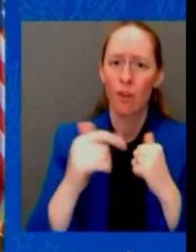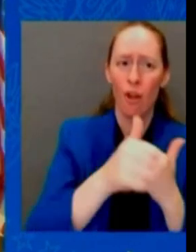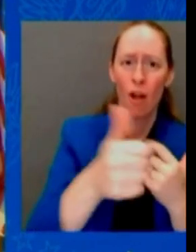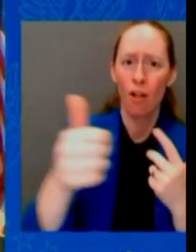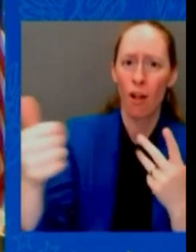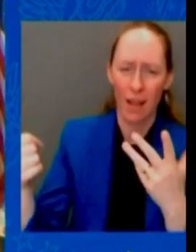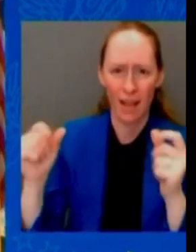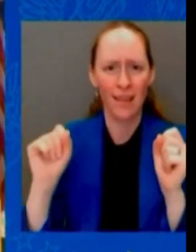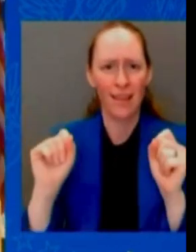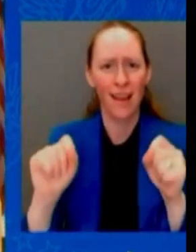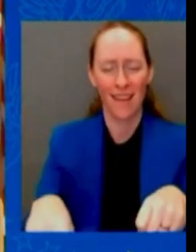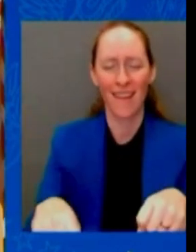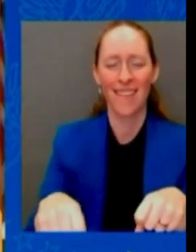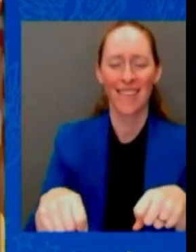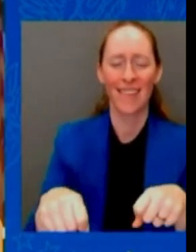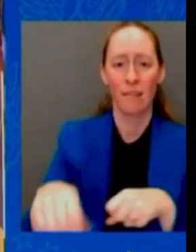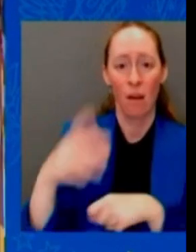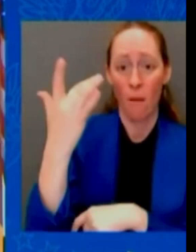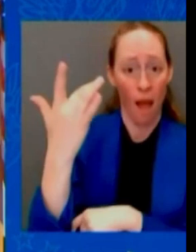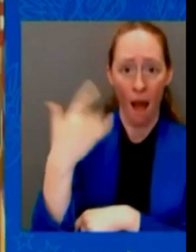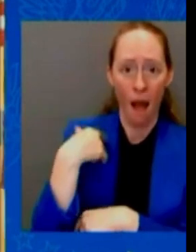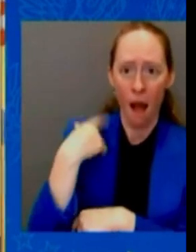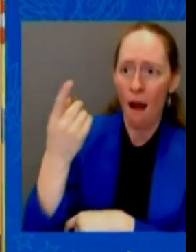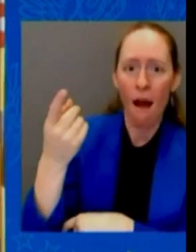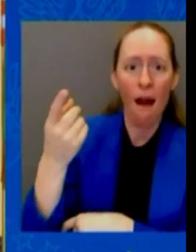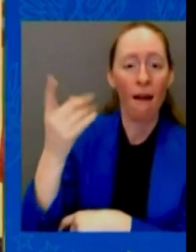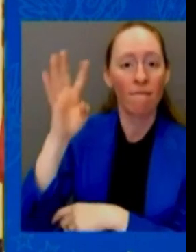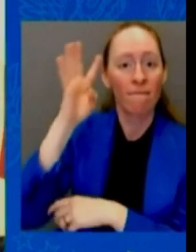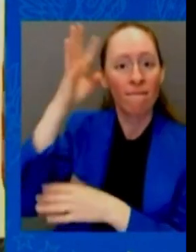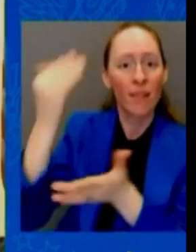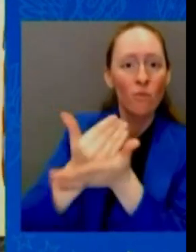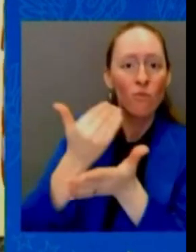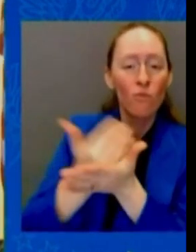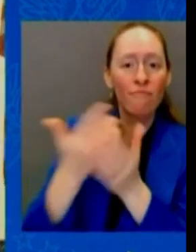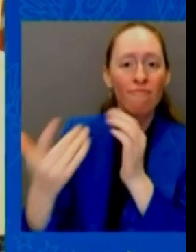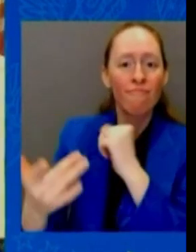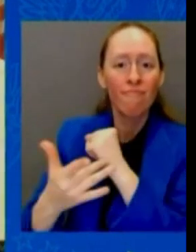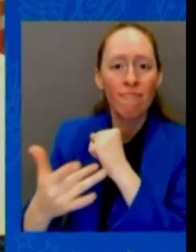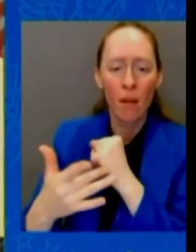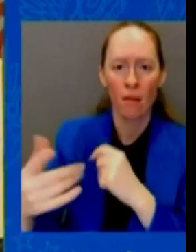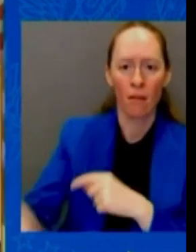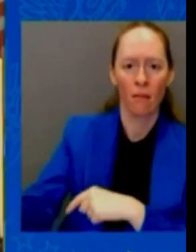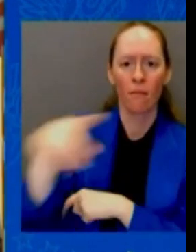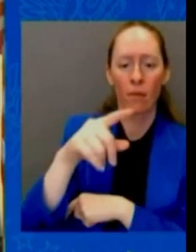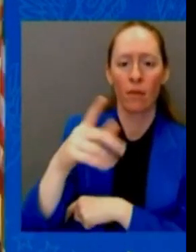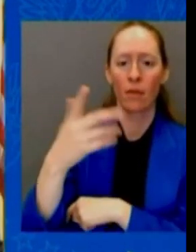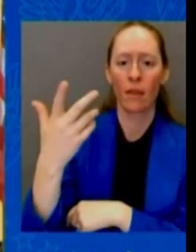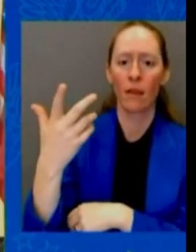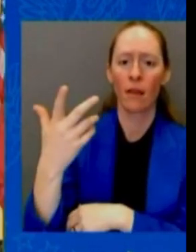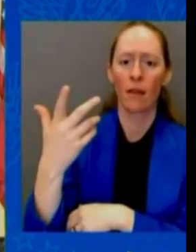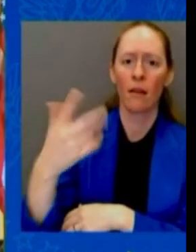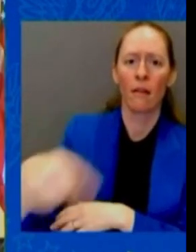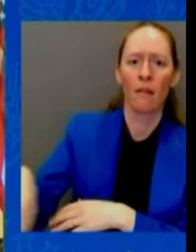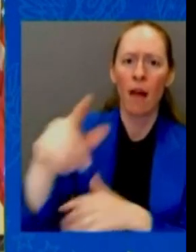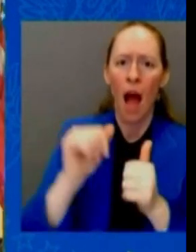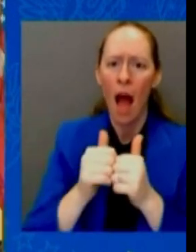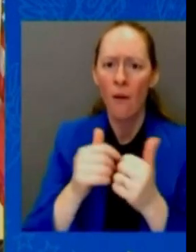même détermination qui nous unit en ce jour, et la même force d'âme.